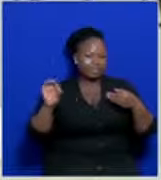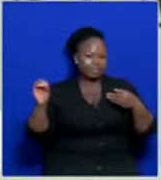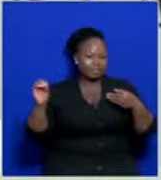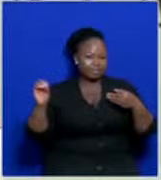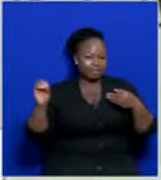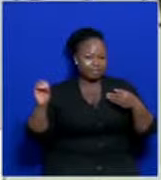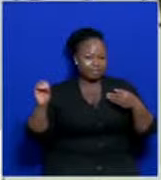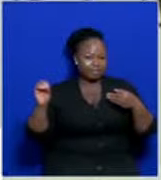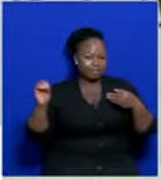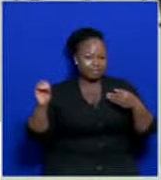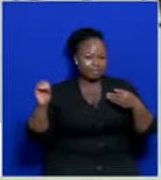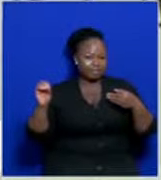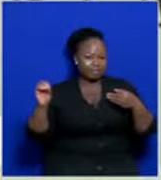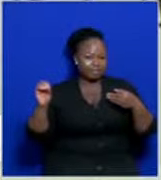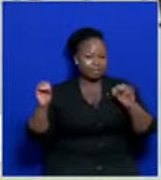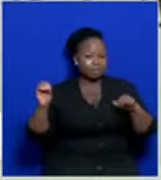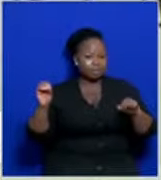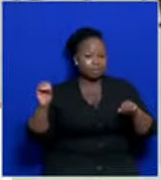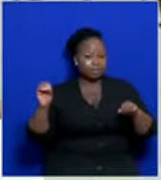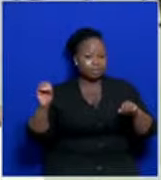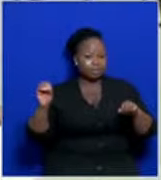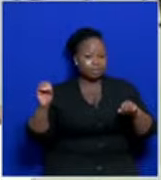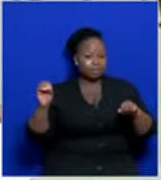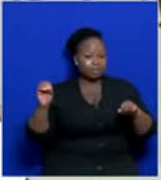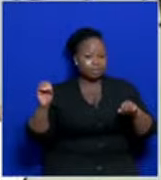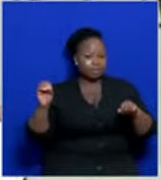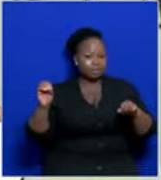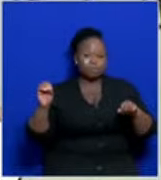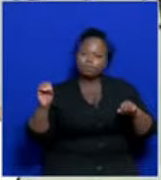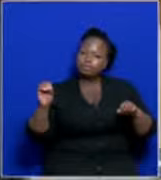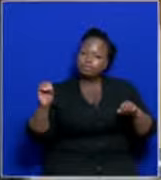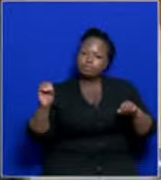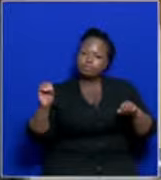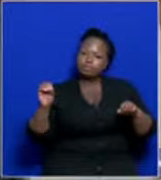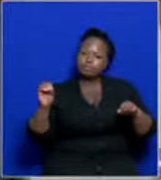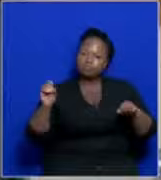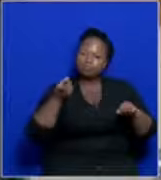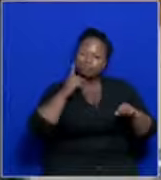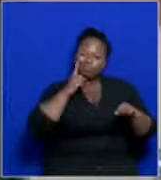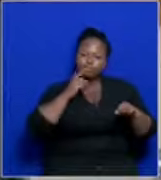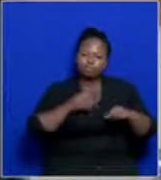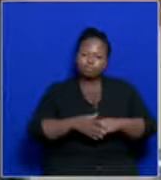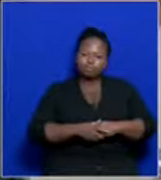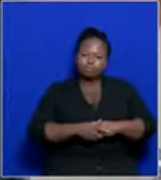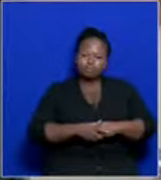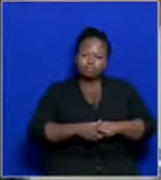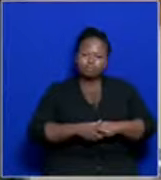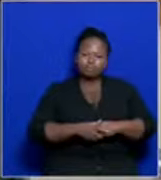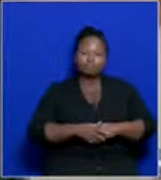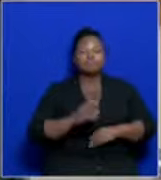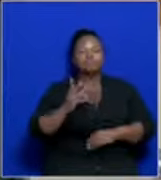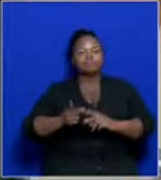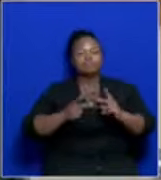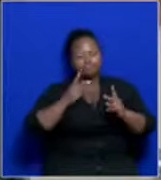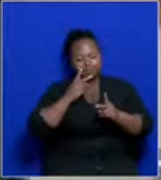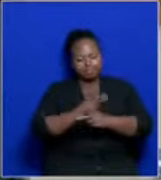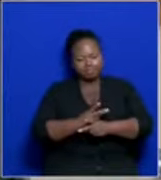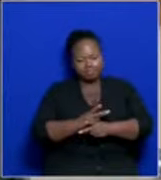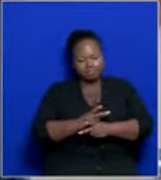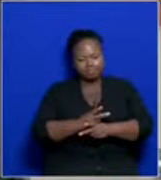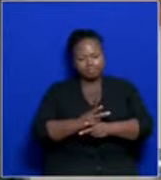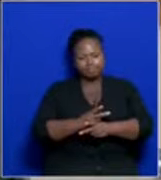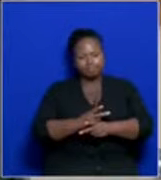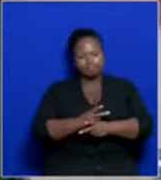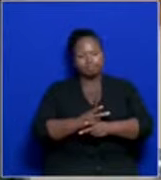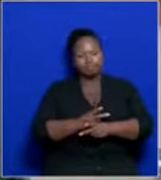And Yeah. I should check. And once again, it's not necessary